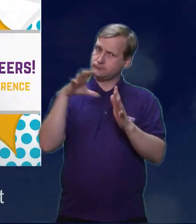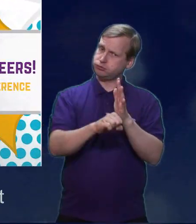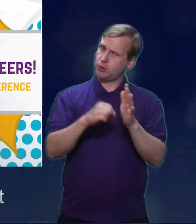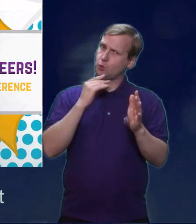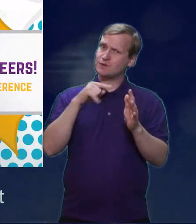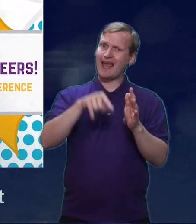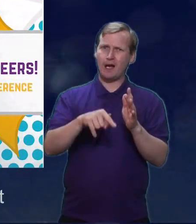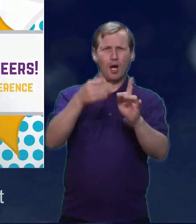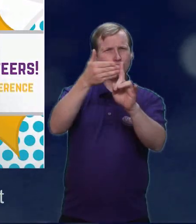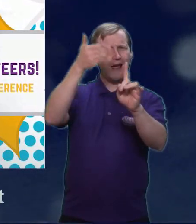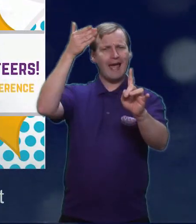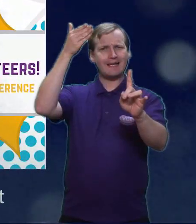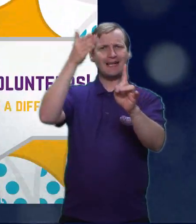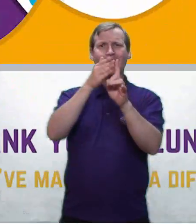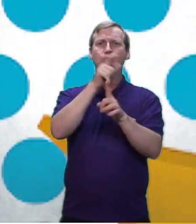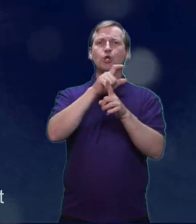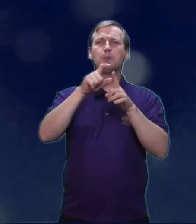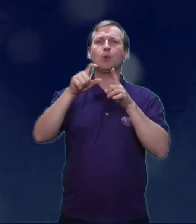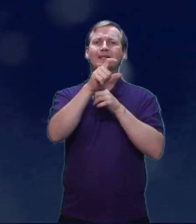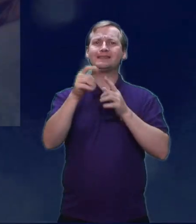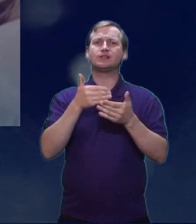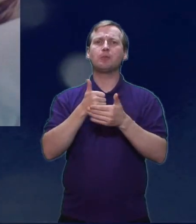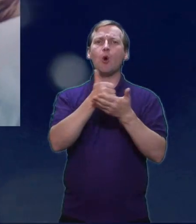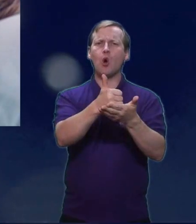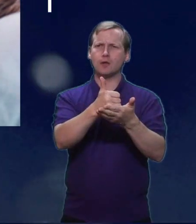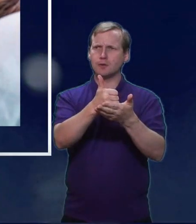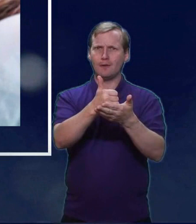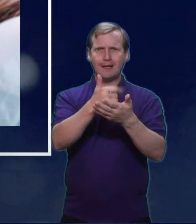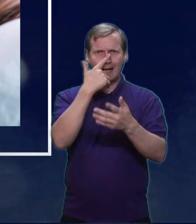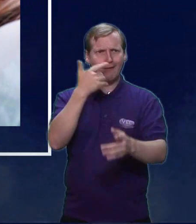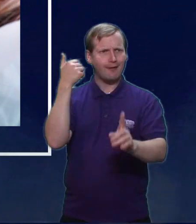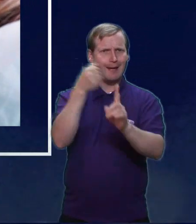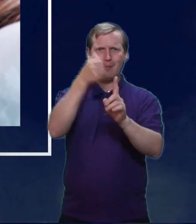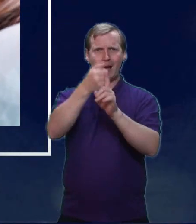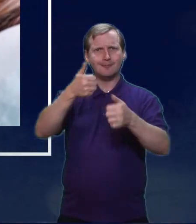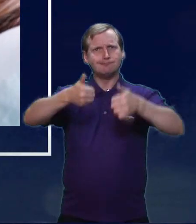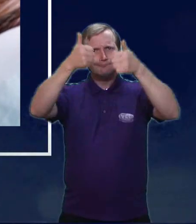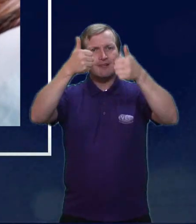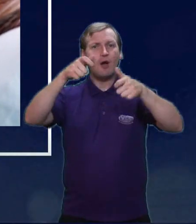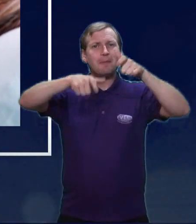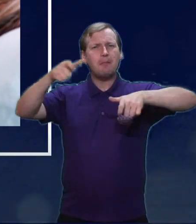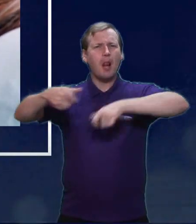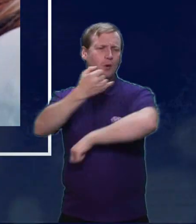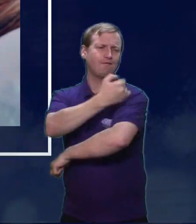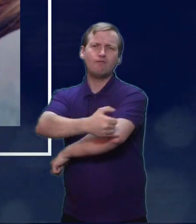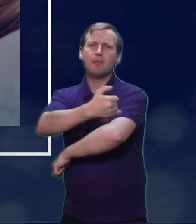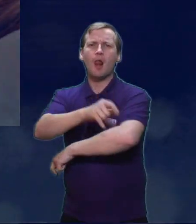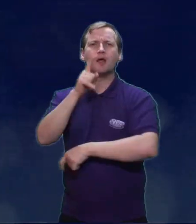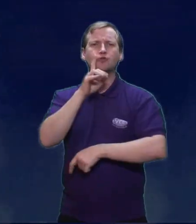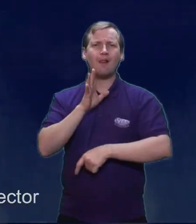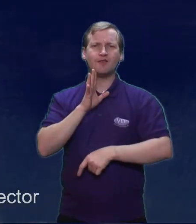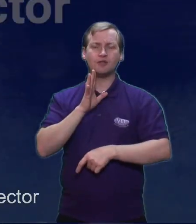want to harness this and recognise the impact community-led support can have on our most vulnerable people in